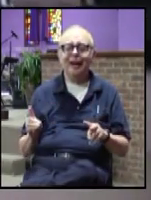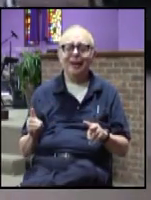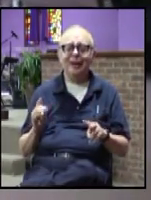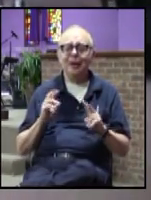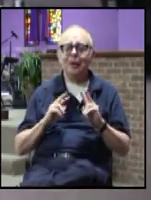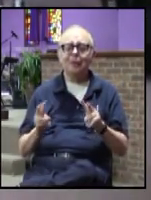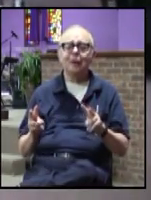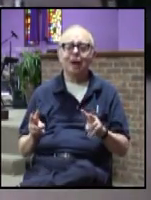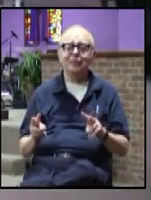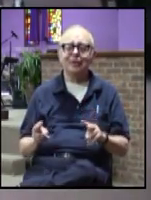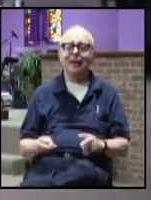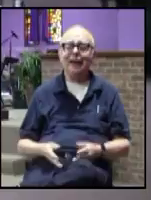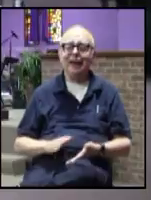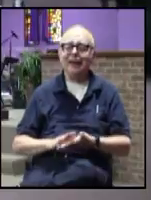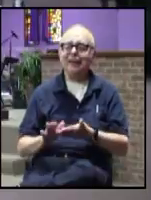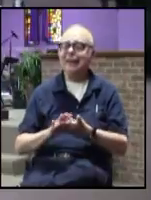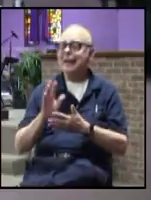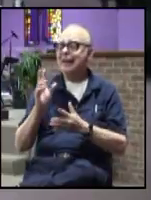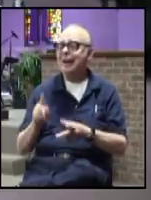it up.